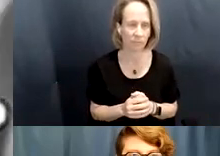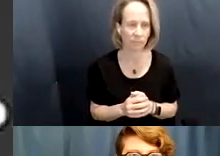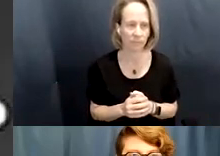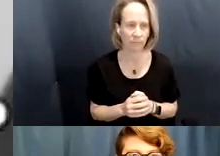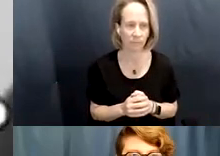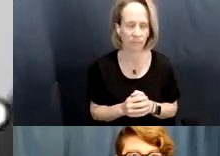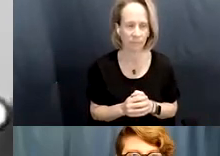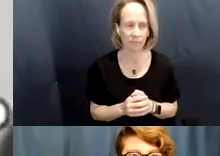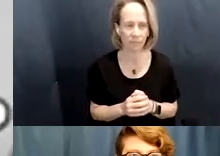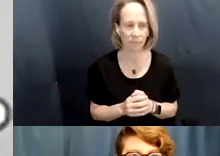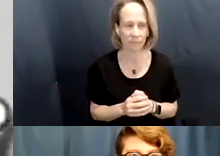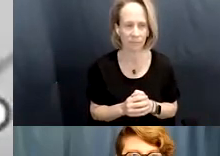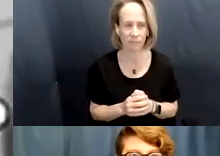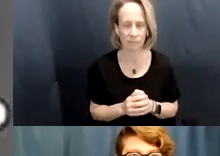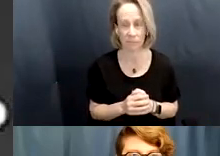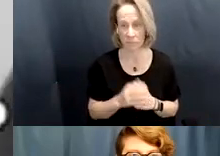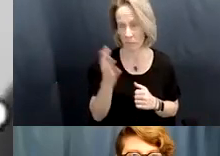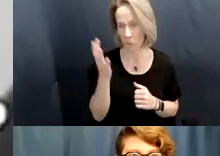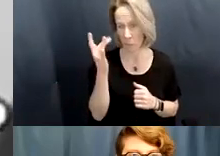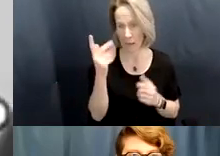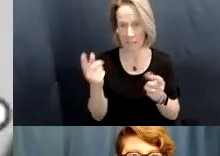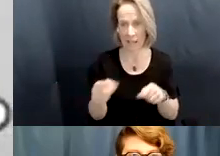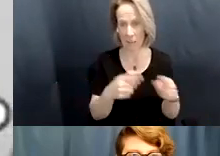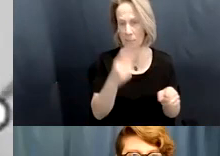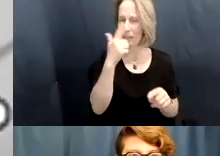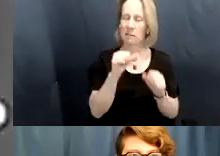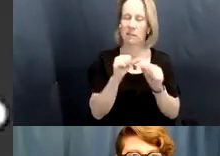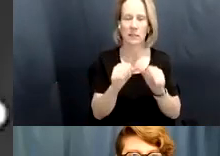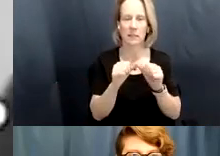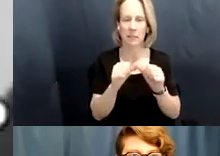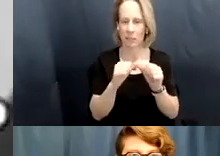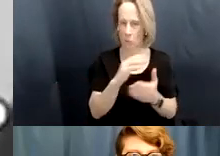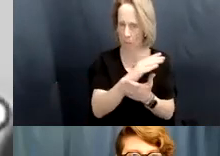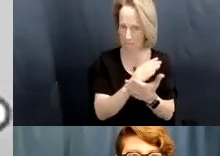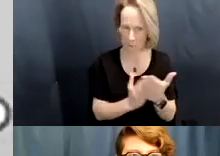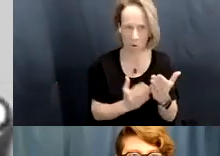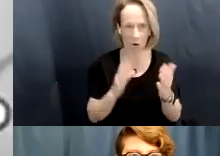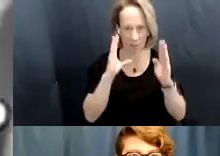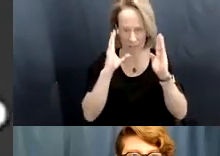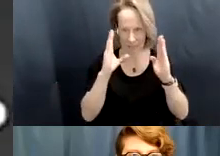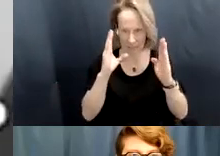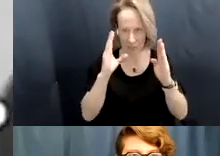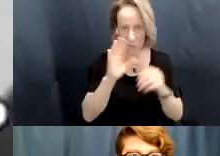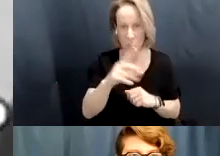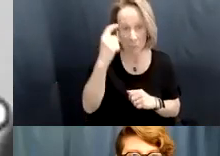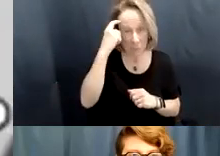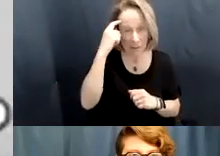It's happening because it's a continuous partial attention. Your brain does not understand what it's trying to focus